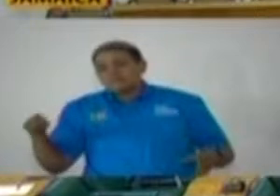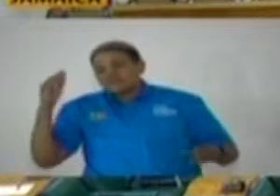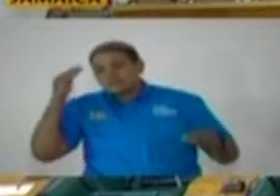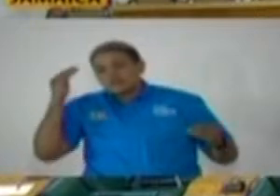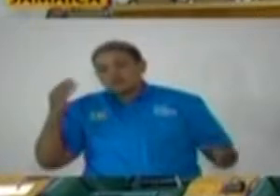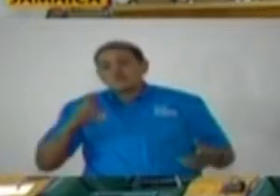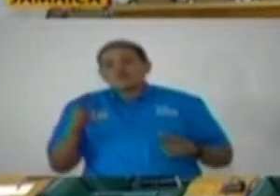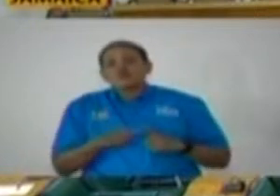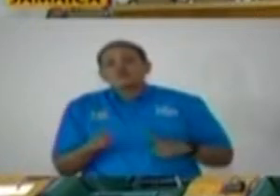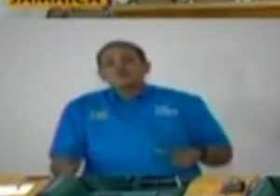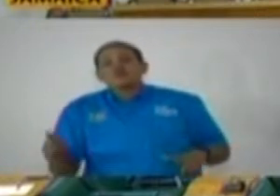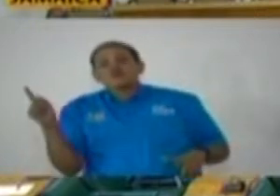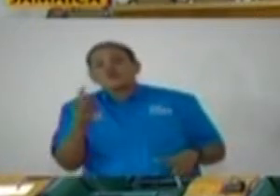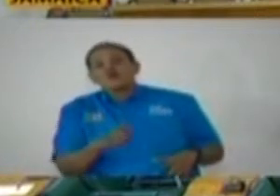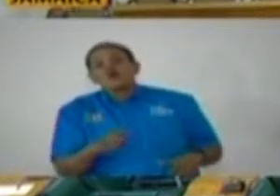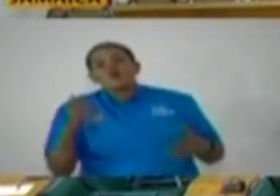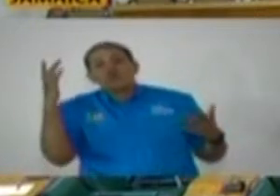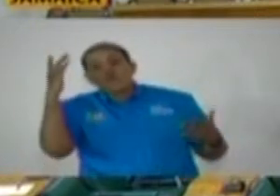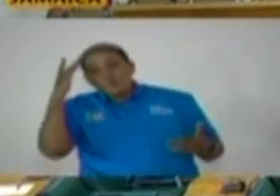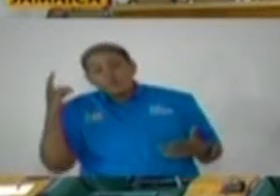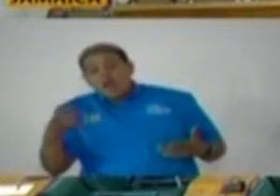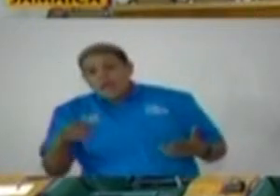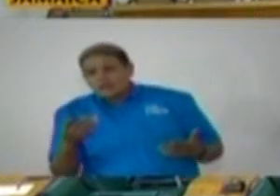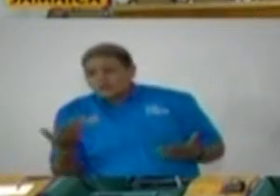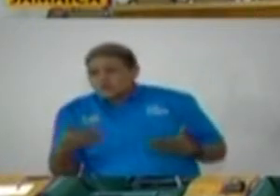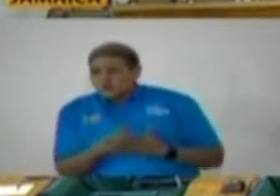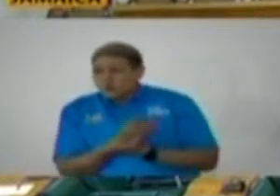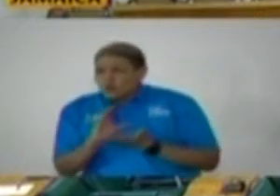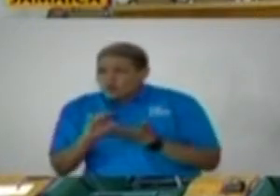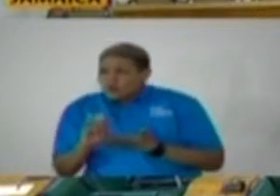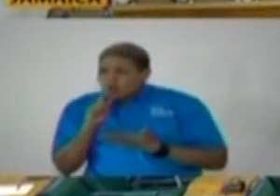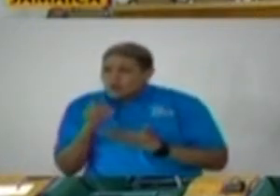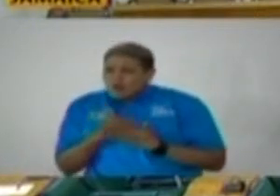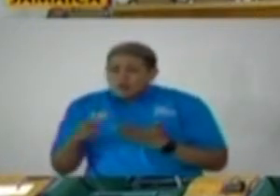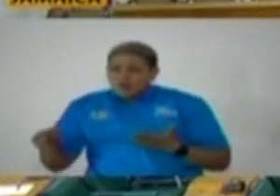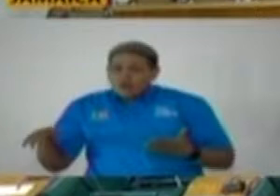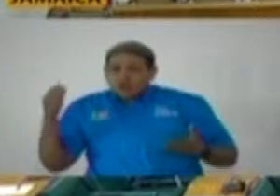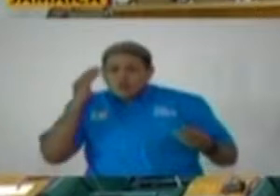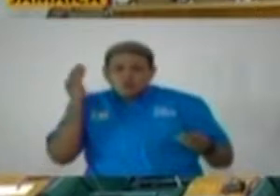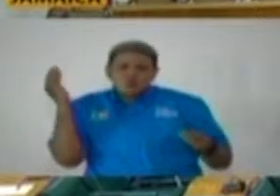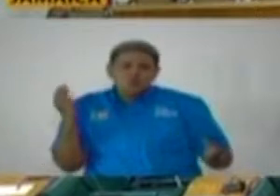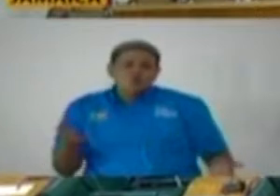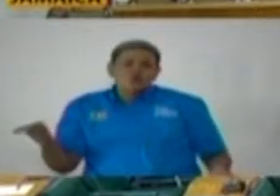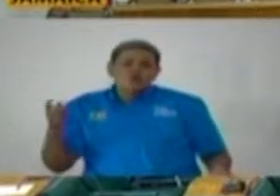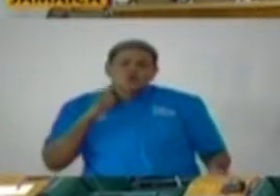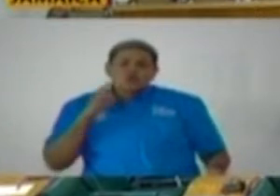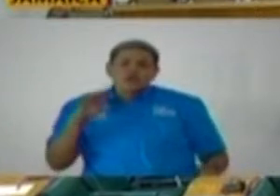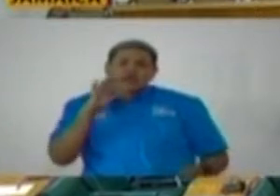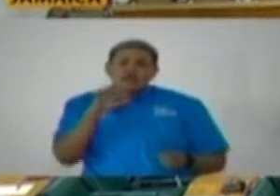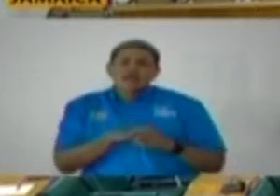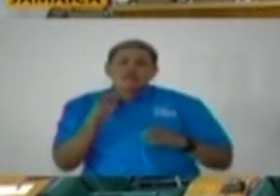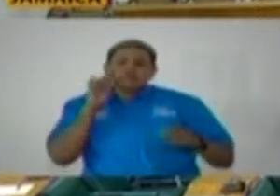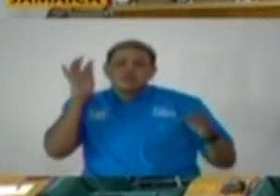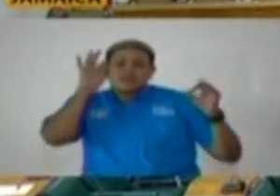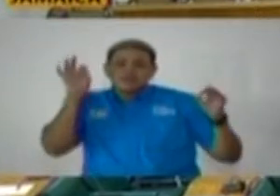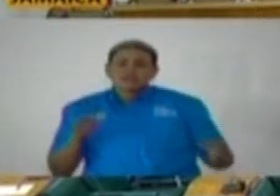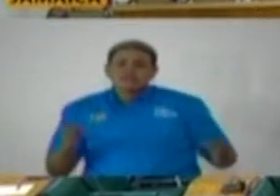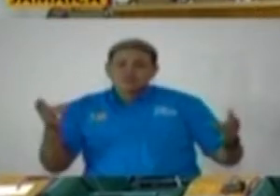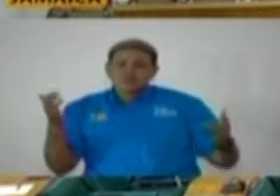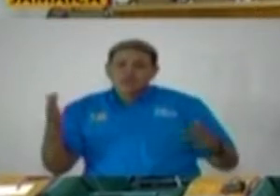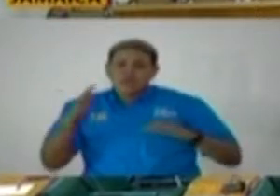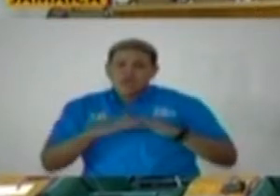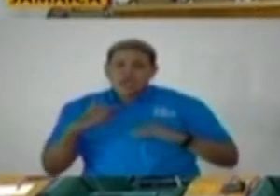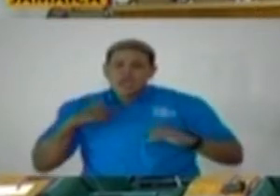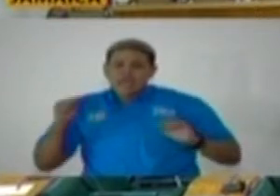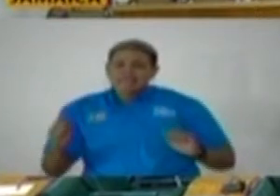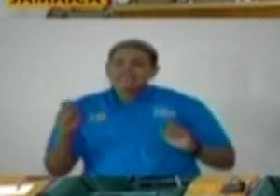they ask the questions, why the new minimum wage is not earned, they are told that there's a cabinet decision that they are awaiting. I can